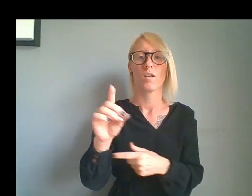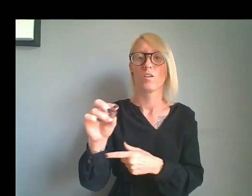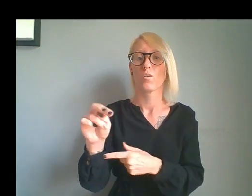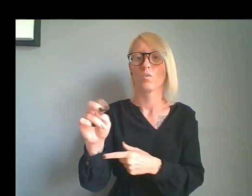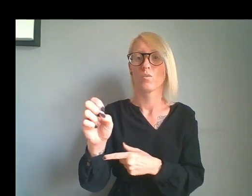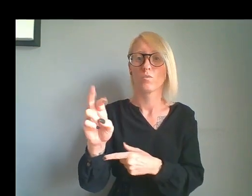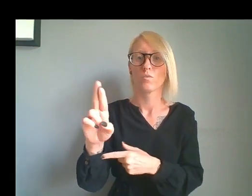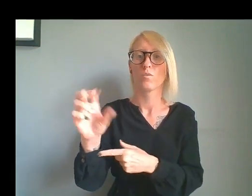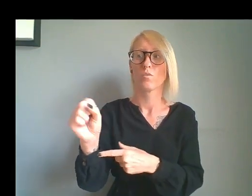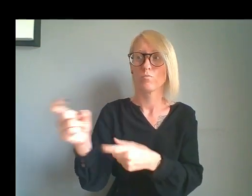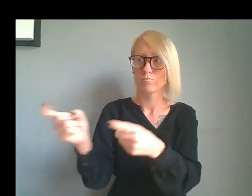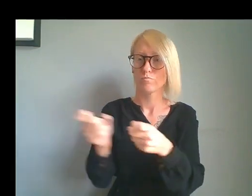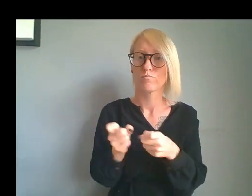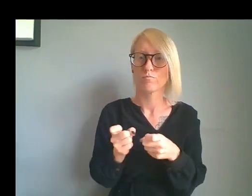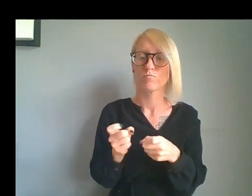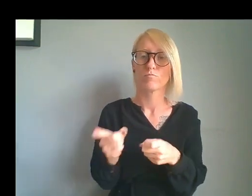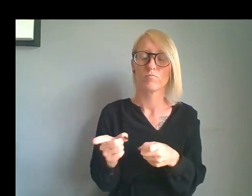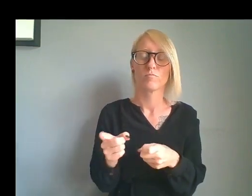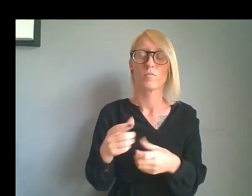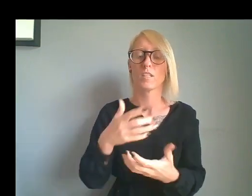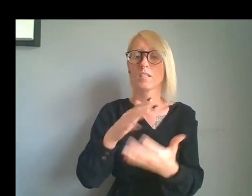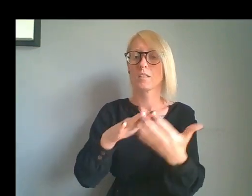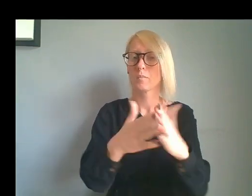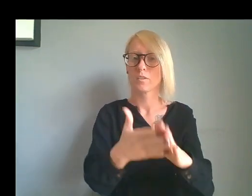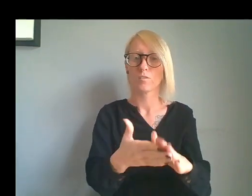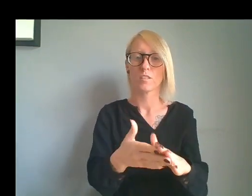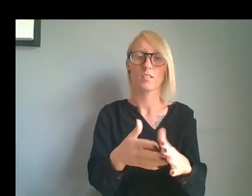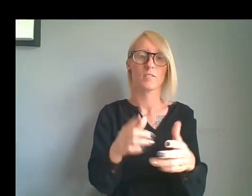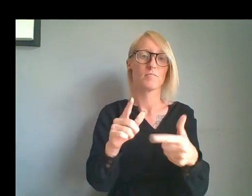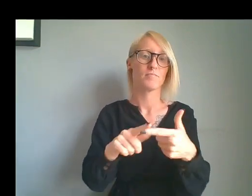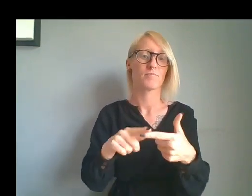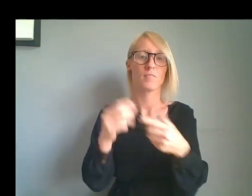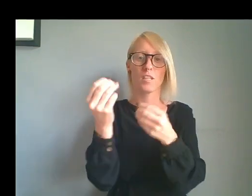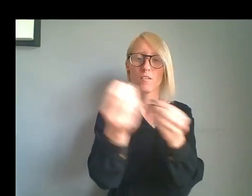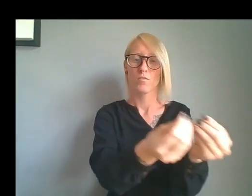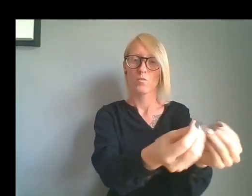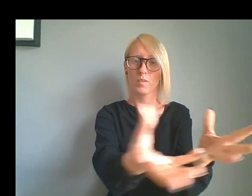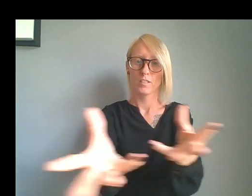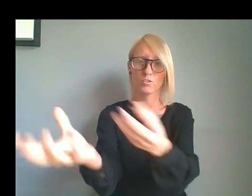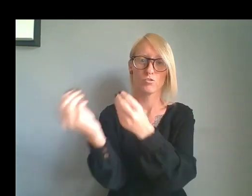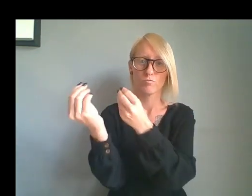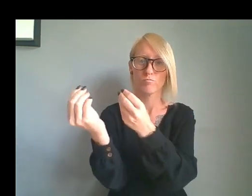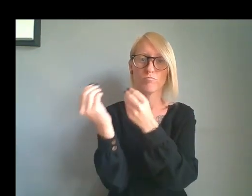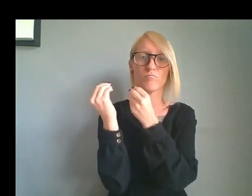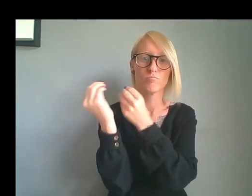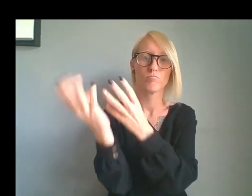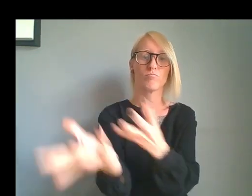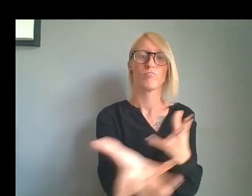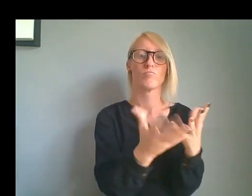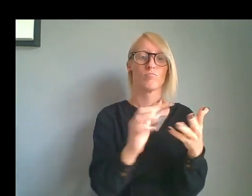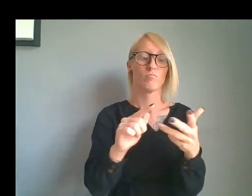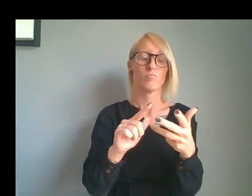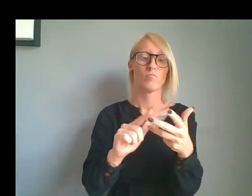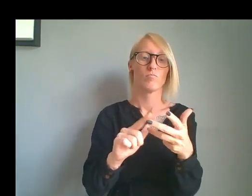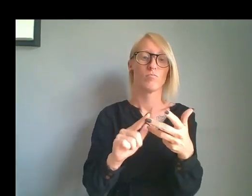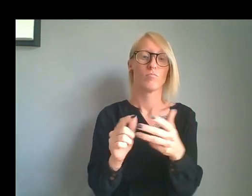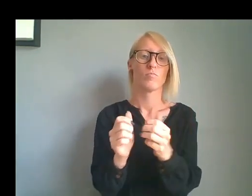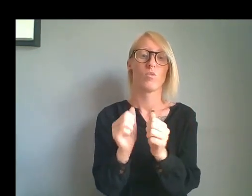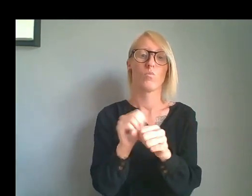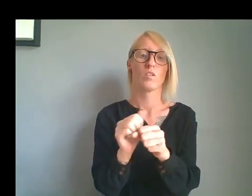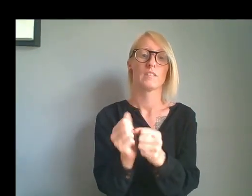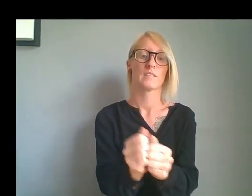communication tool. About sharing your information, collaborating, working together. You'll hear the term